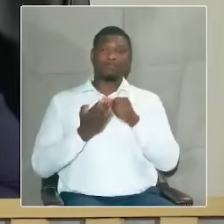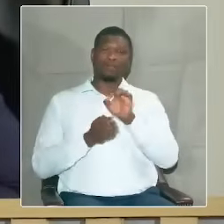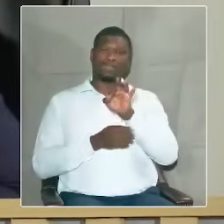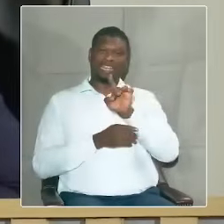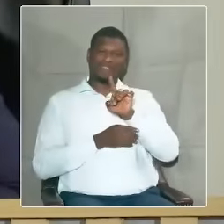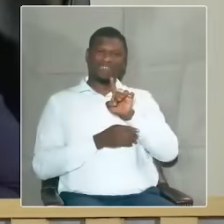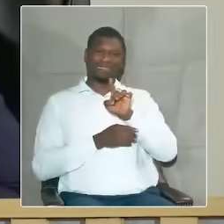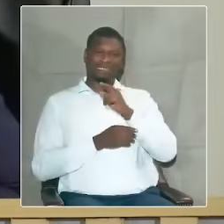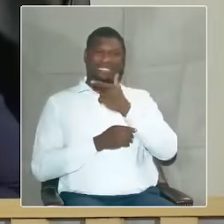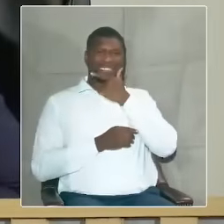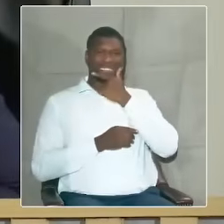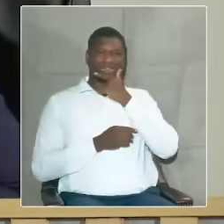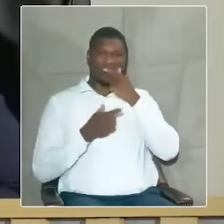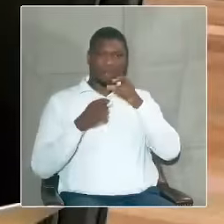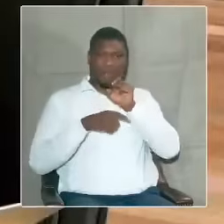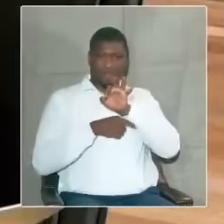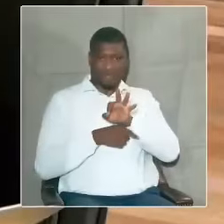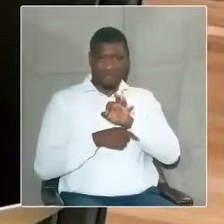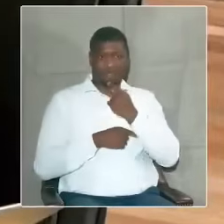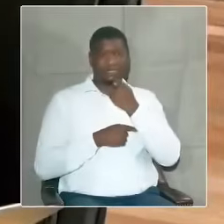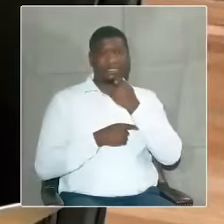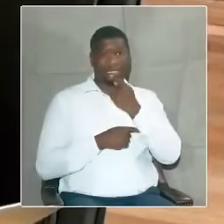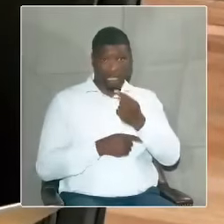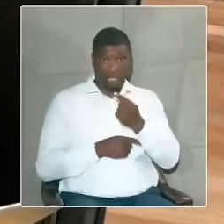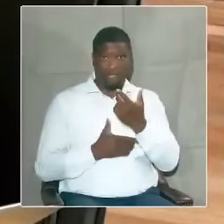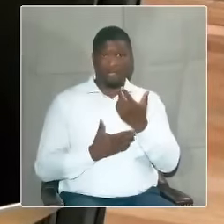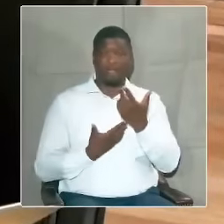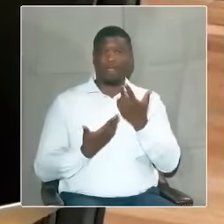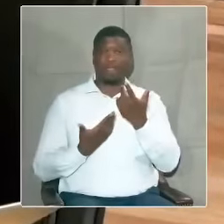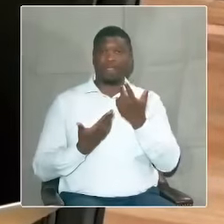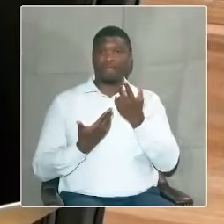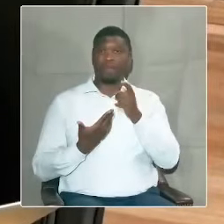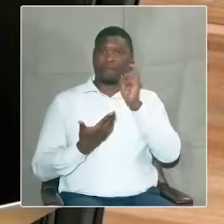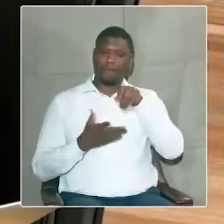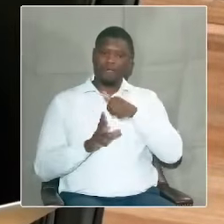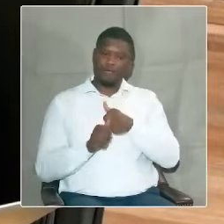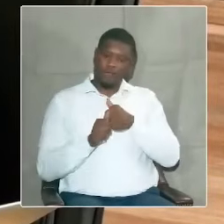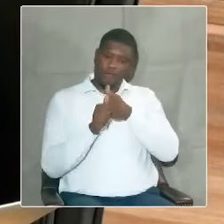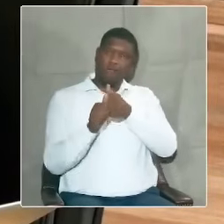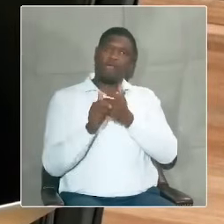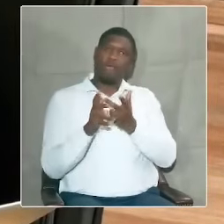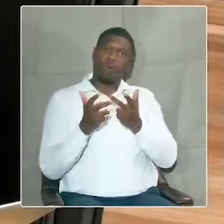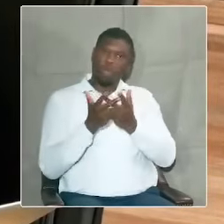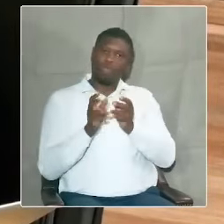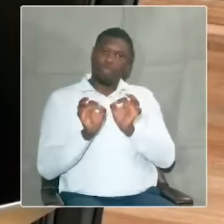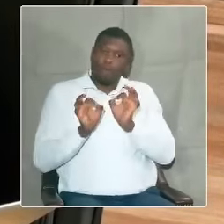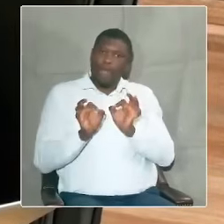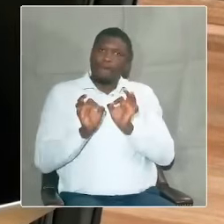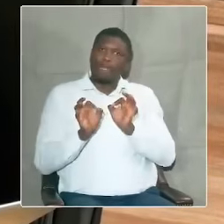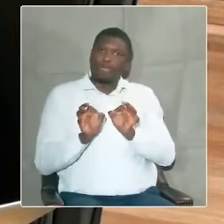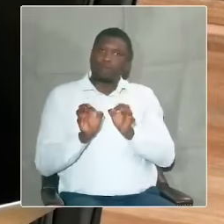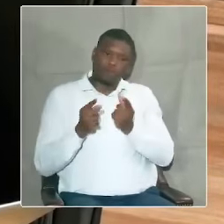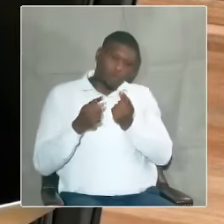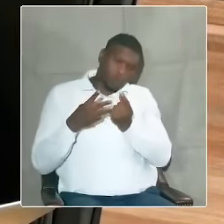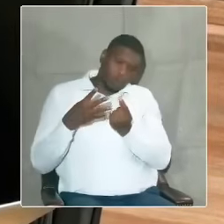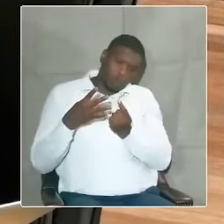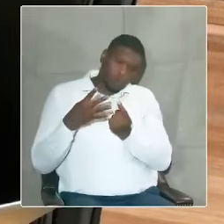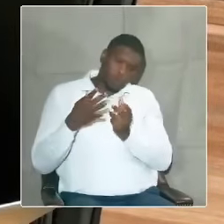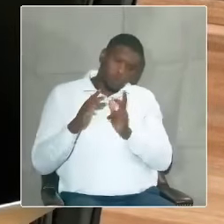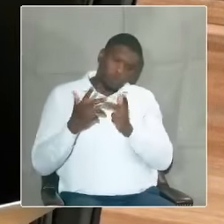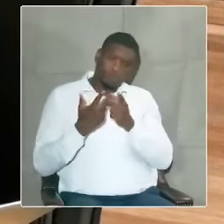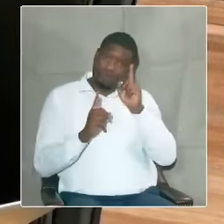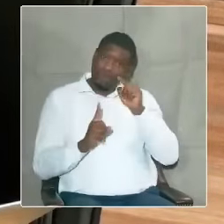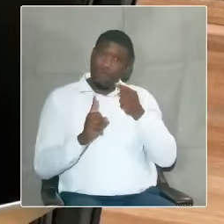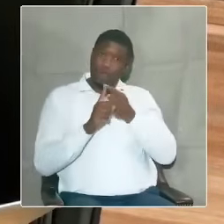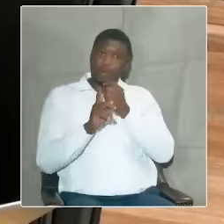Then in paragraph 3, it says the directive requires immediate compliance with appropriate measures to be undertaken to